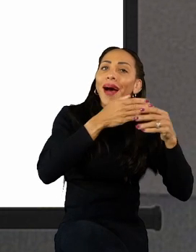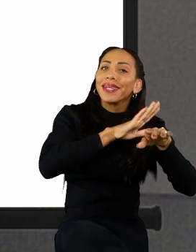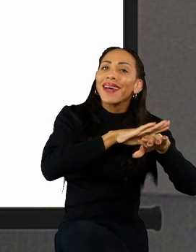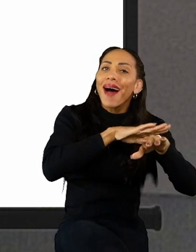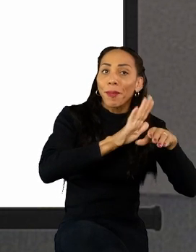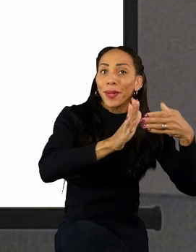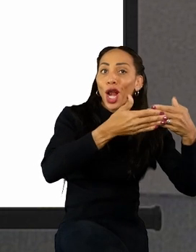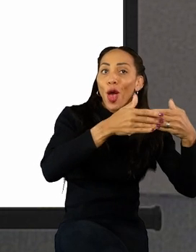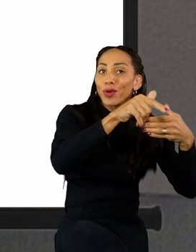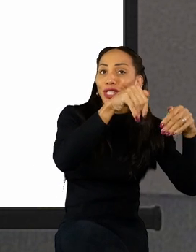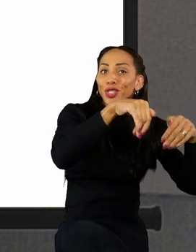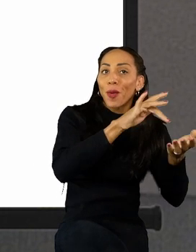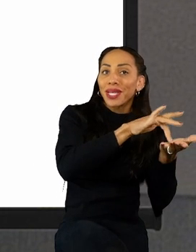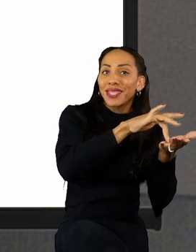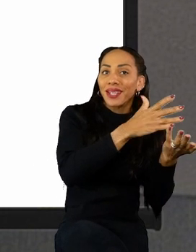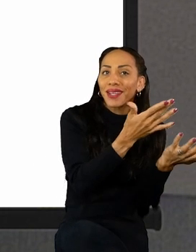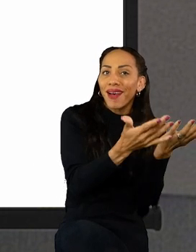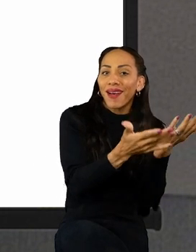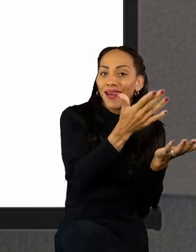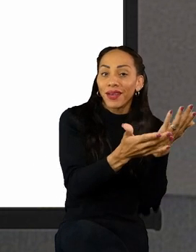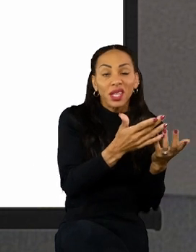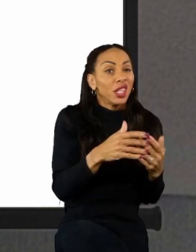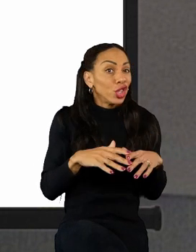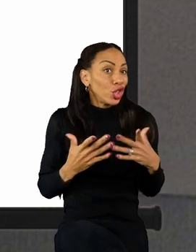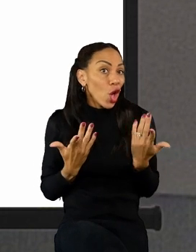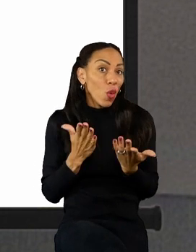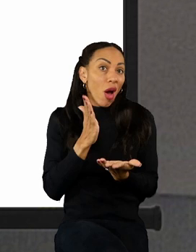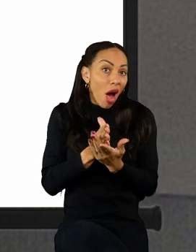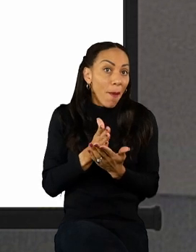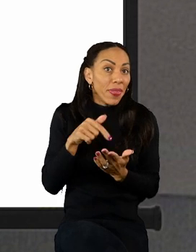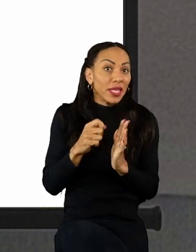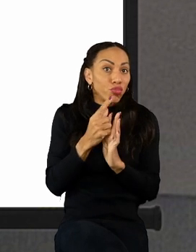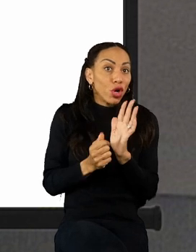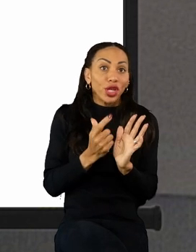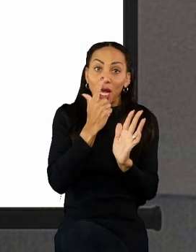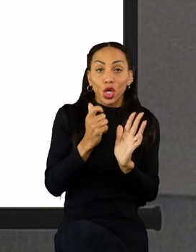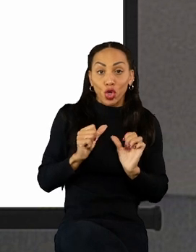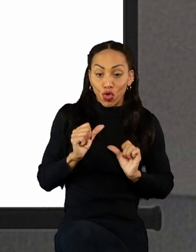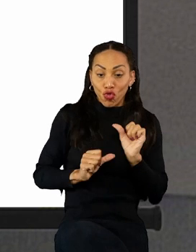nighttime. But that doesn't mean that participants elsewhere couldn't be doing the project. So it could literally run,